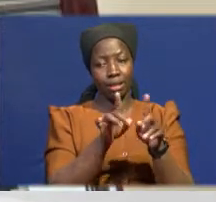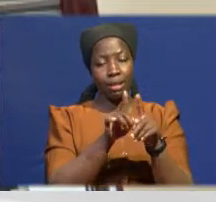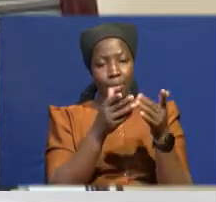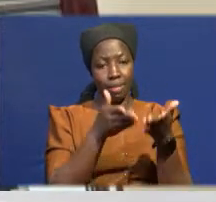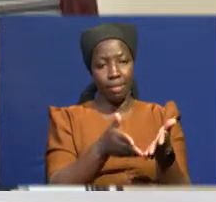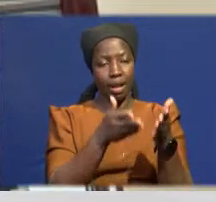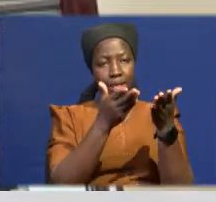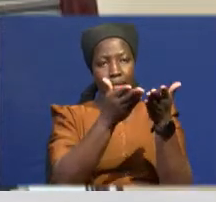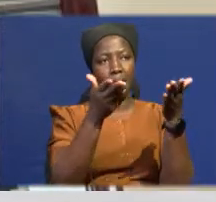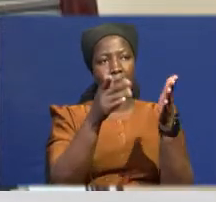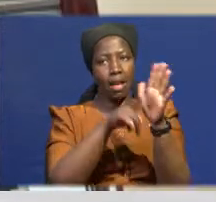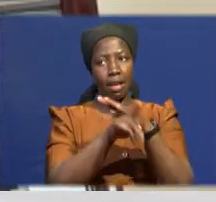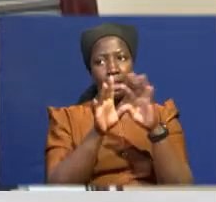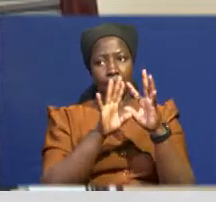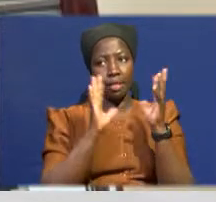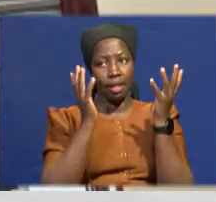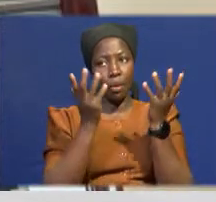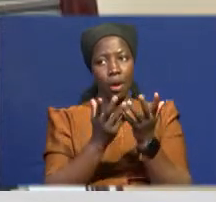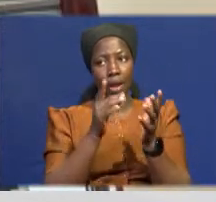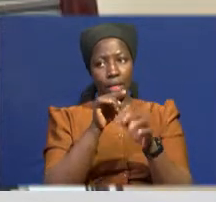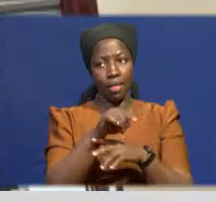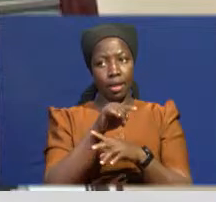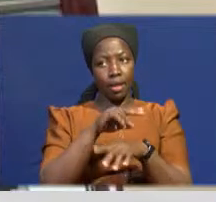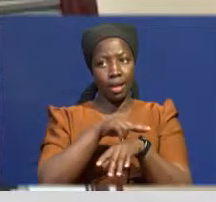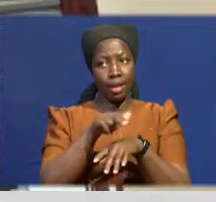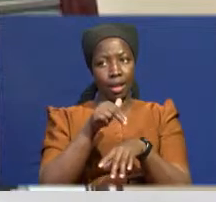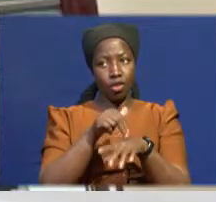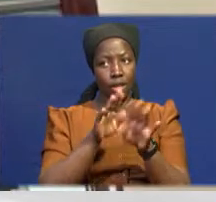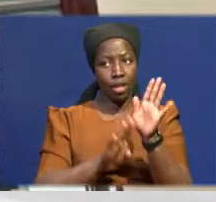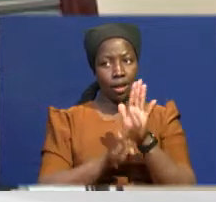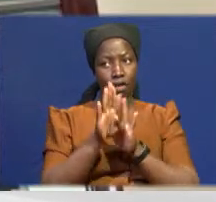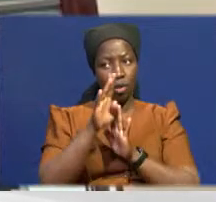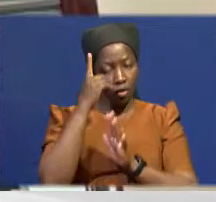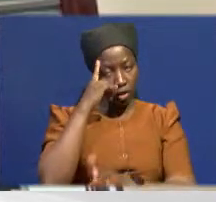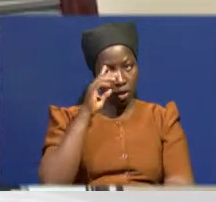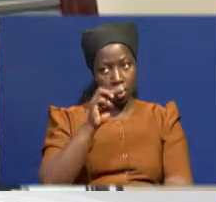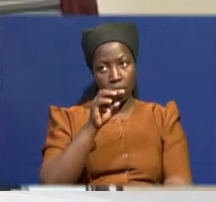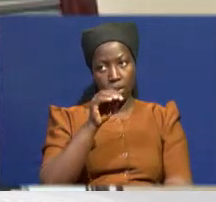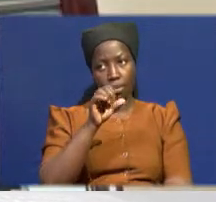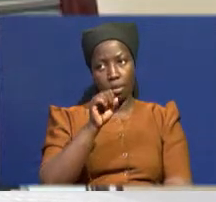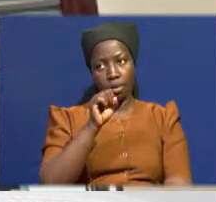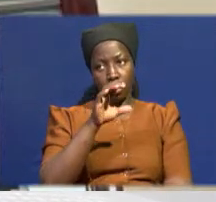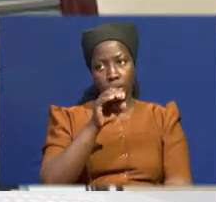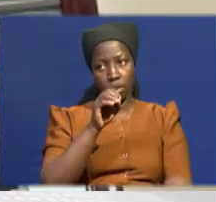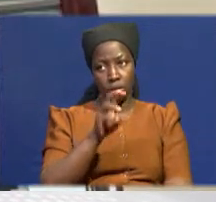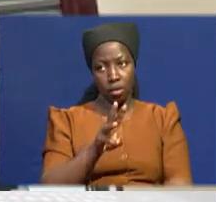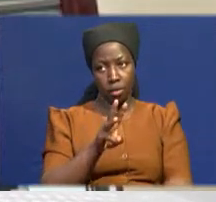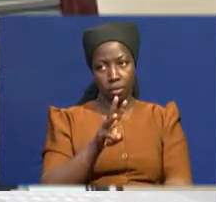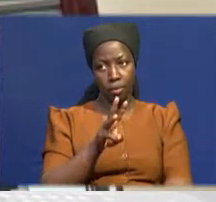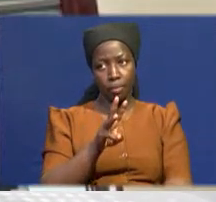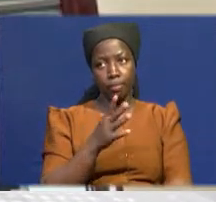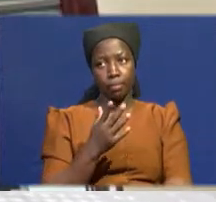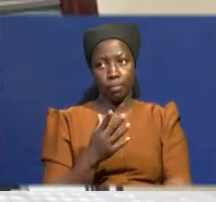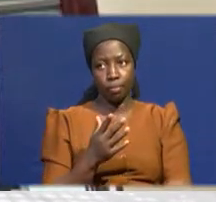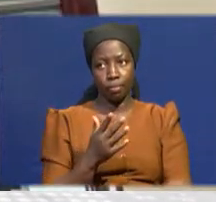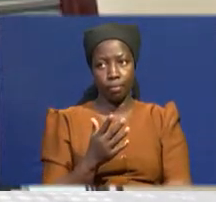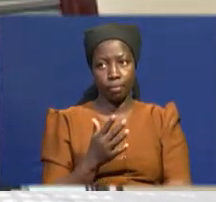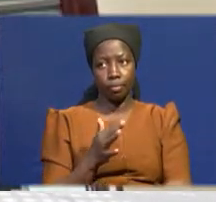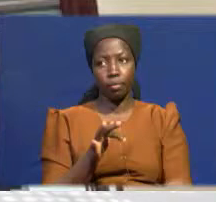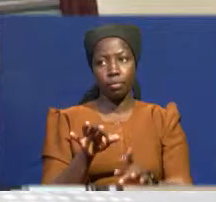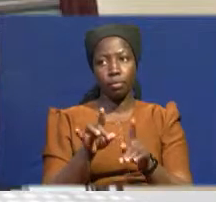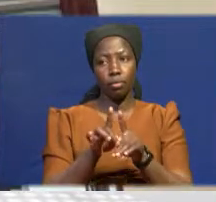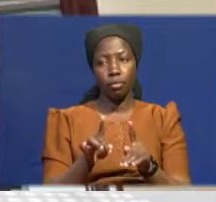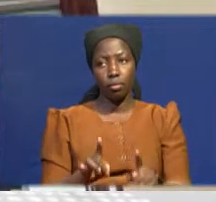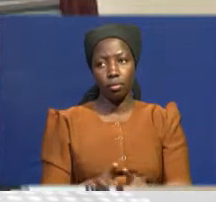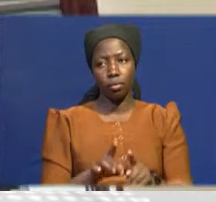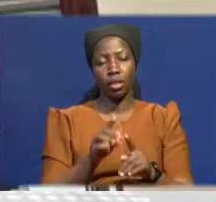world. And it was initially developed for motorsports. So my first client for Red Bull Formula One, as well as a handful of WRC